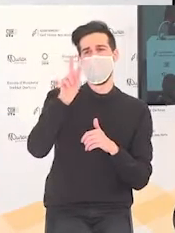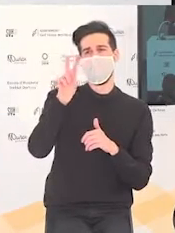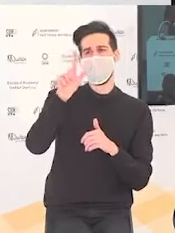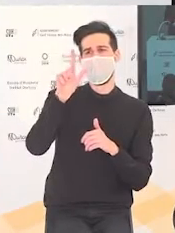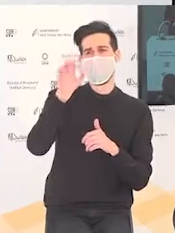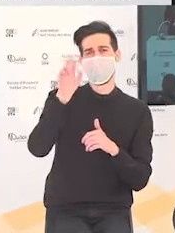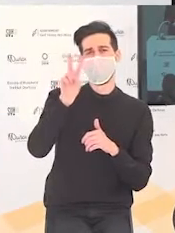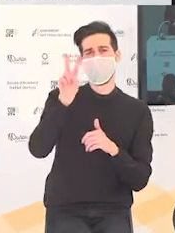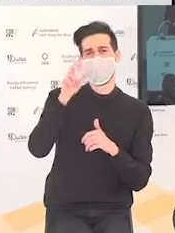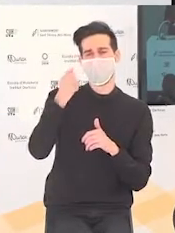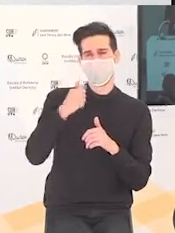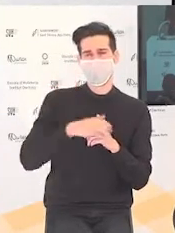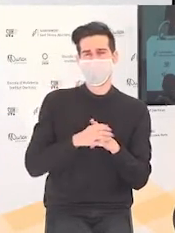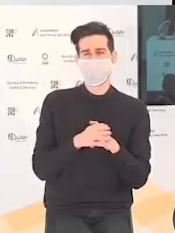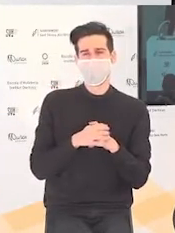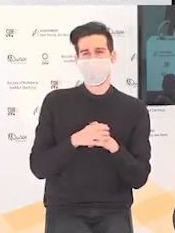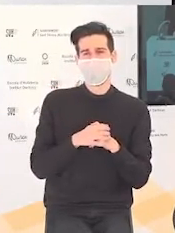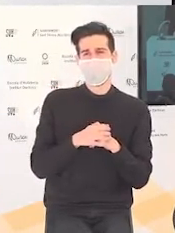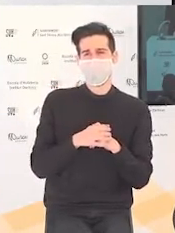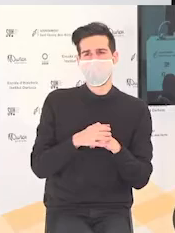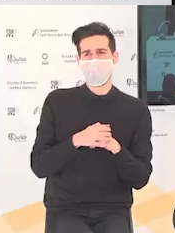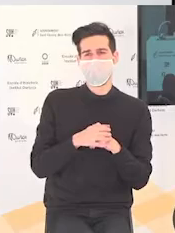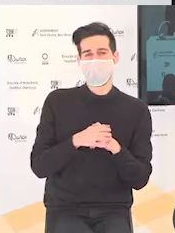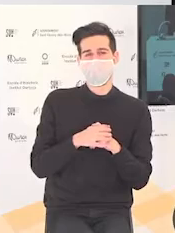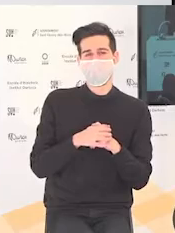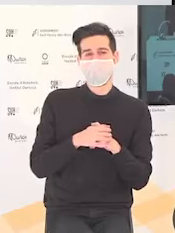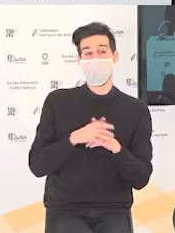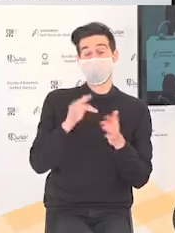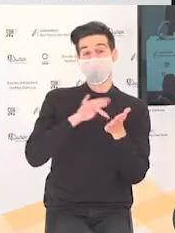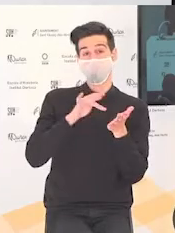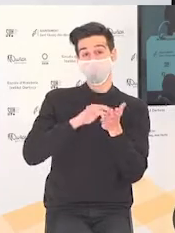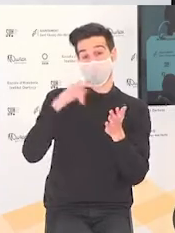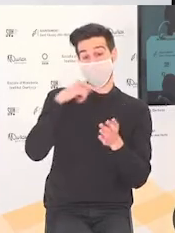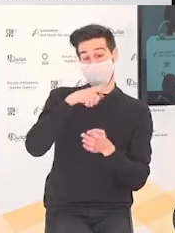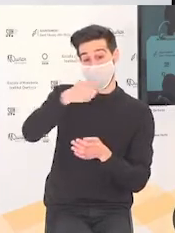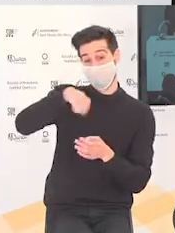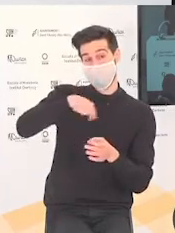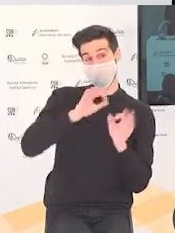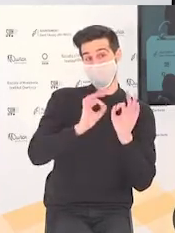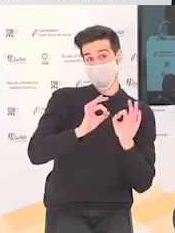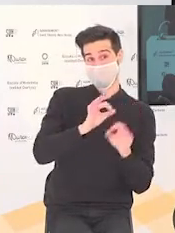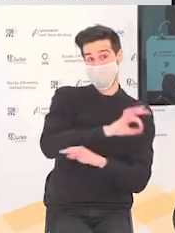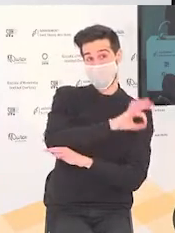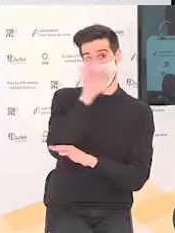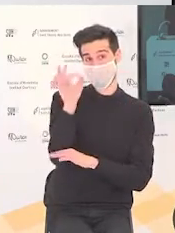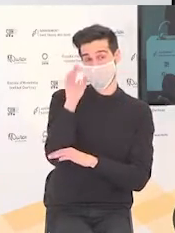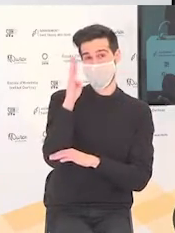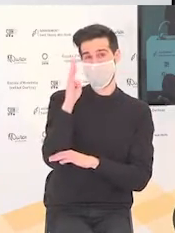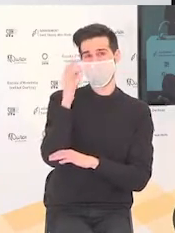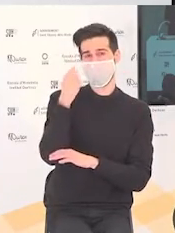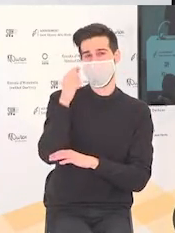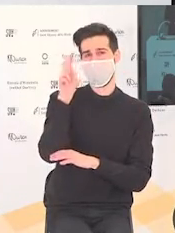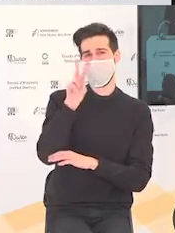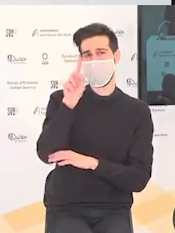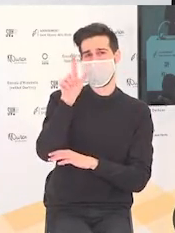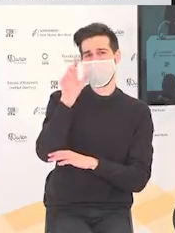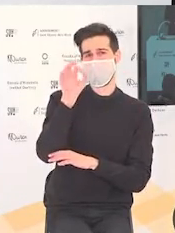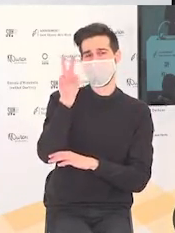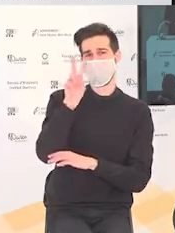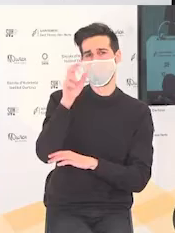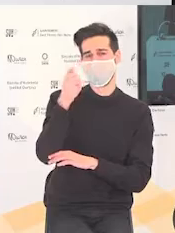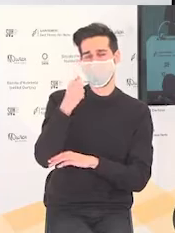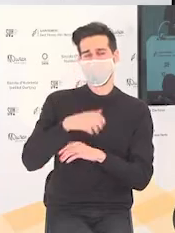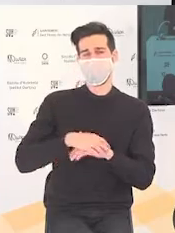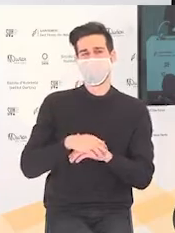dessert from Australia. De hecho, la Pavlova es el postre nacional australiano. It's a bit of a debate between Australia and New